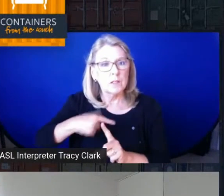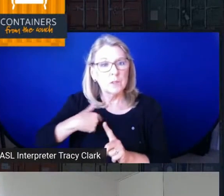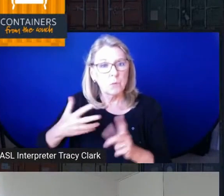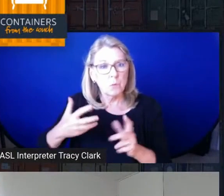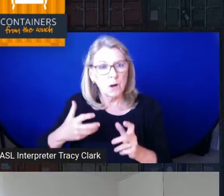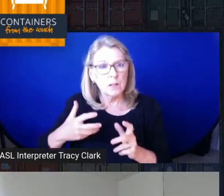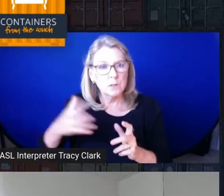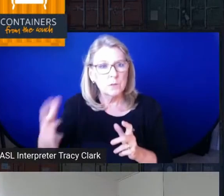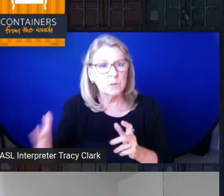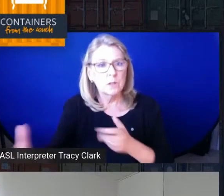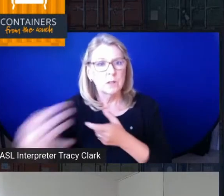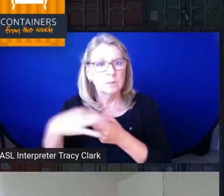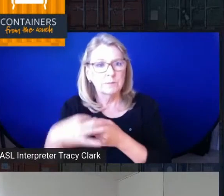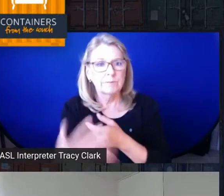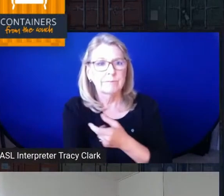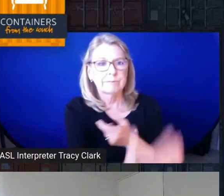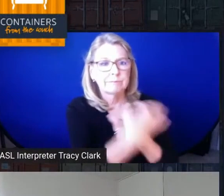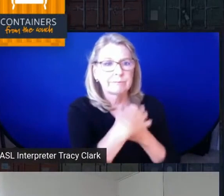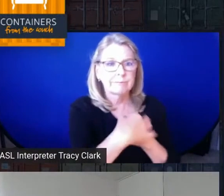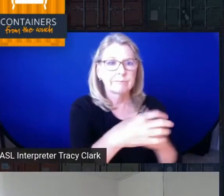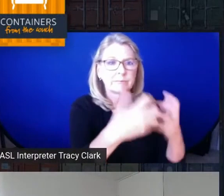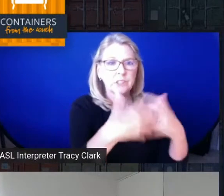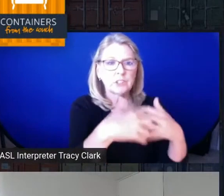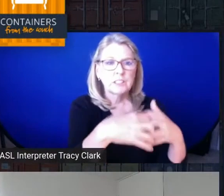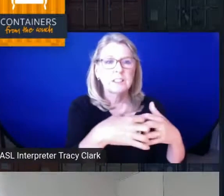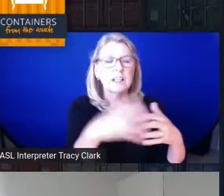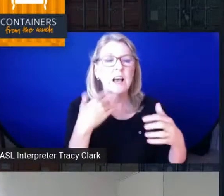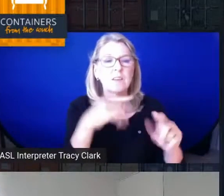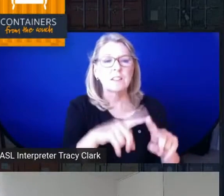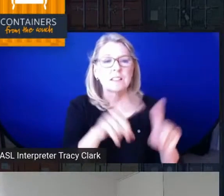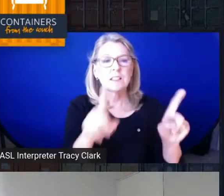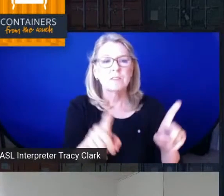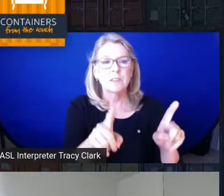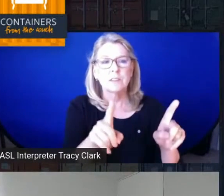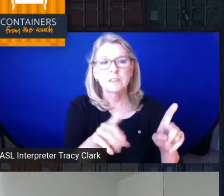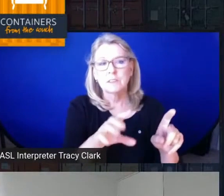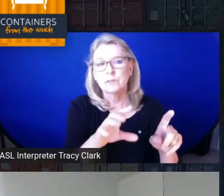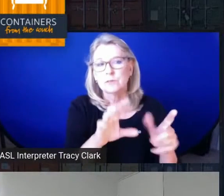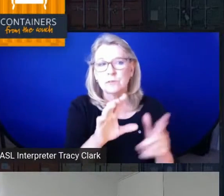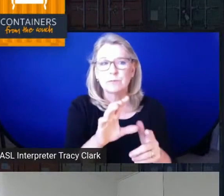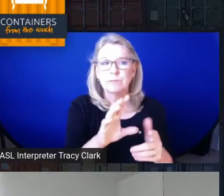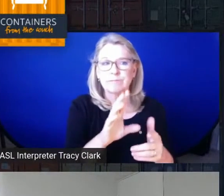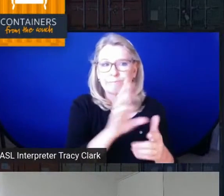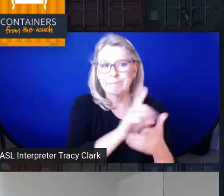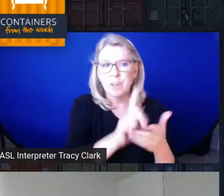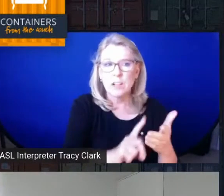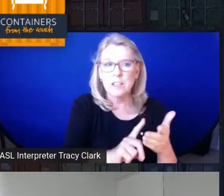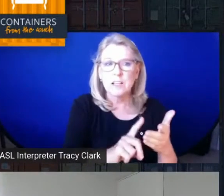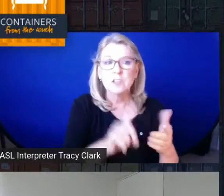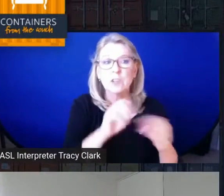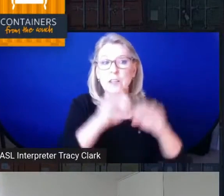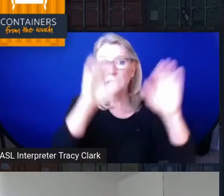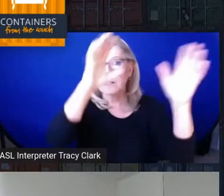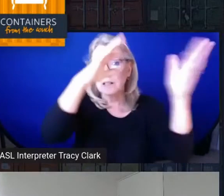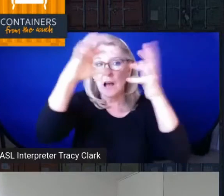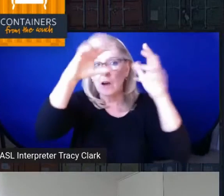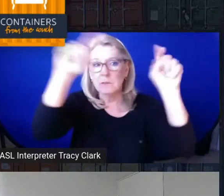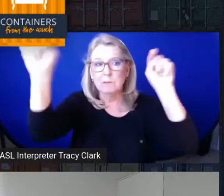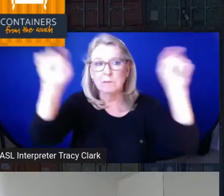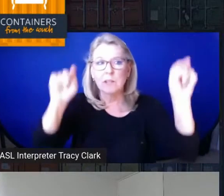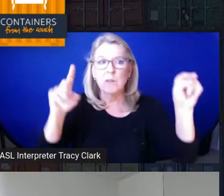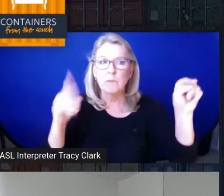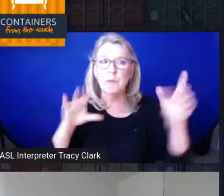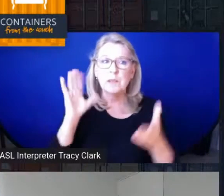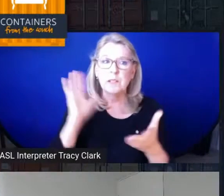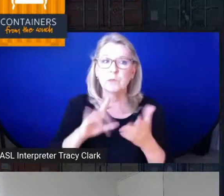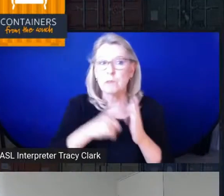different architecture in a different cloud environment due to cost. And this is I think probably the biggest driver